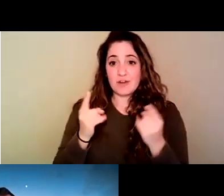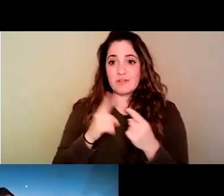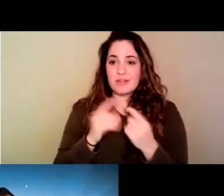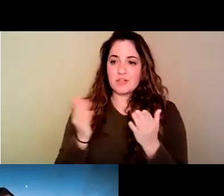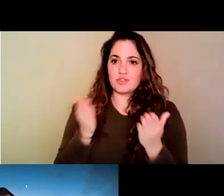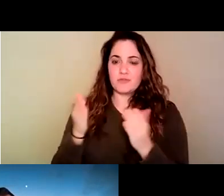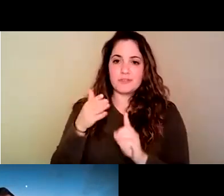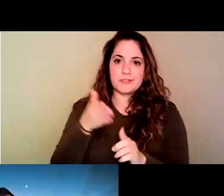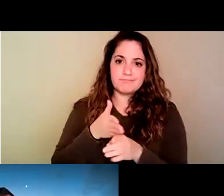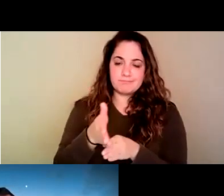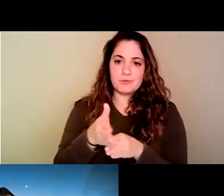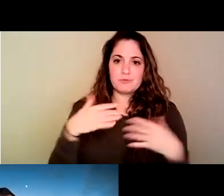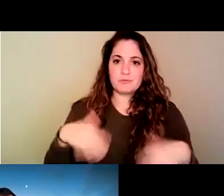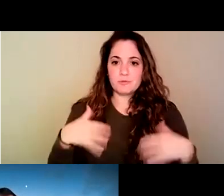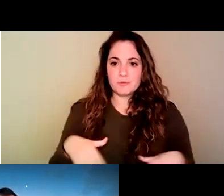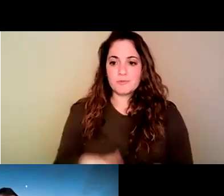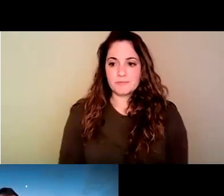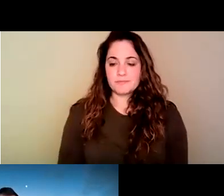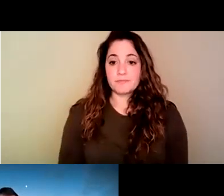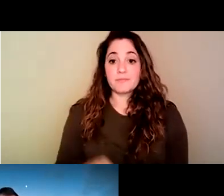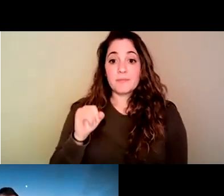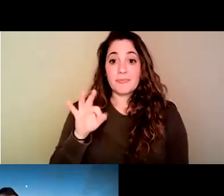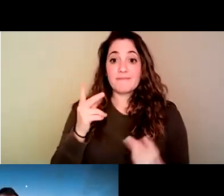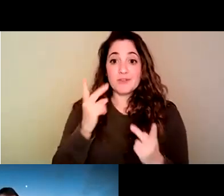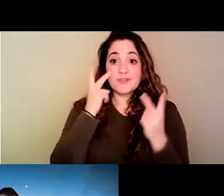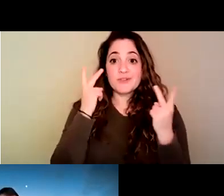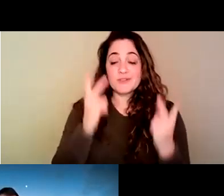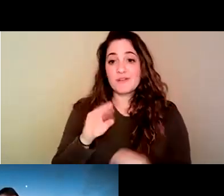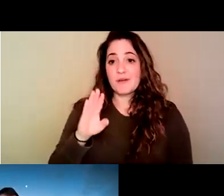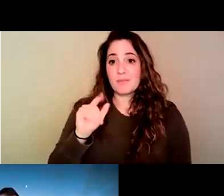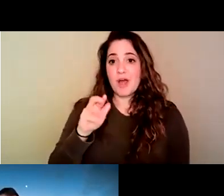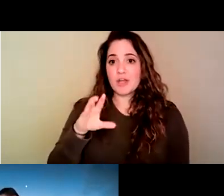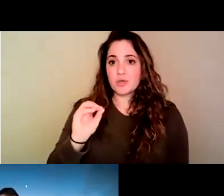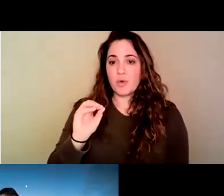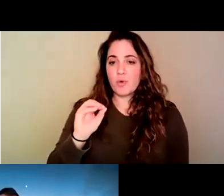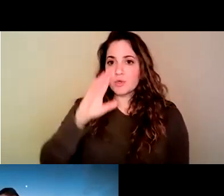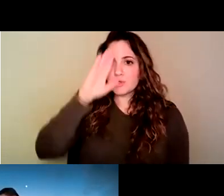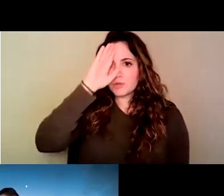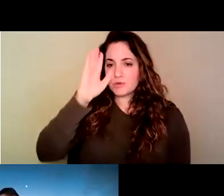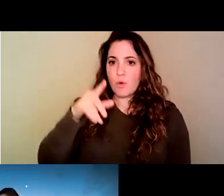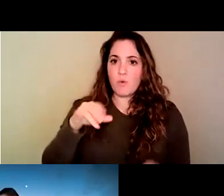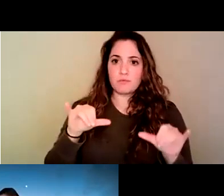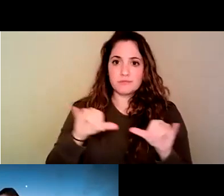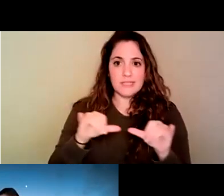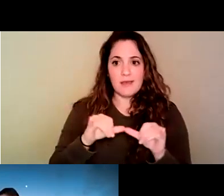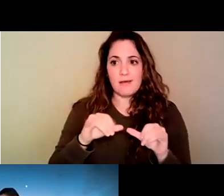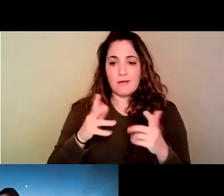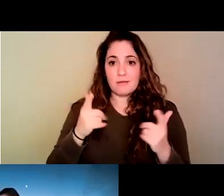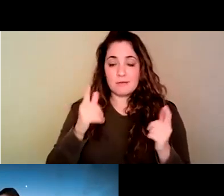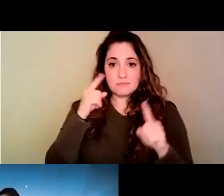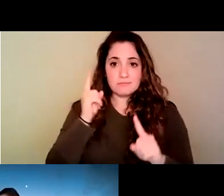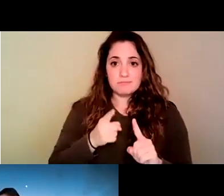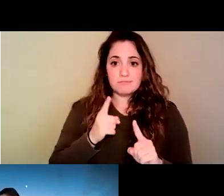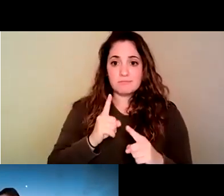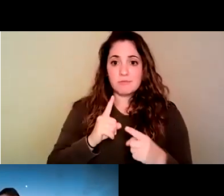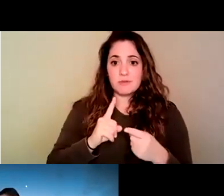services space. For those of you who have visited, you know the scale and the scope of the mega resorts. Bellagio